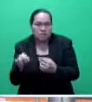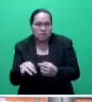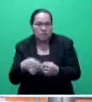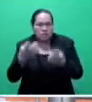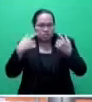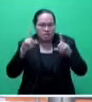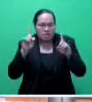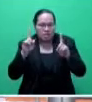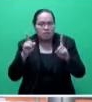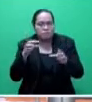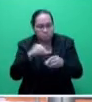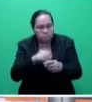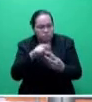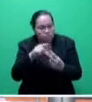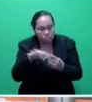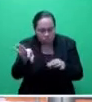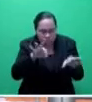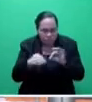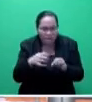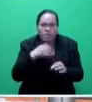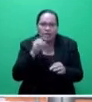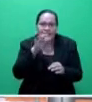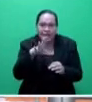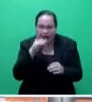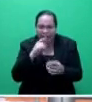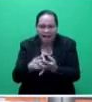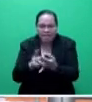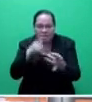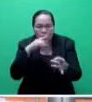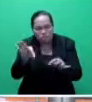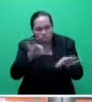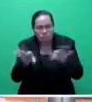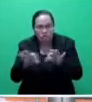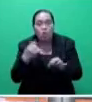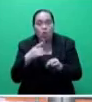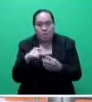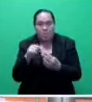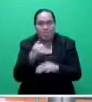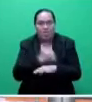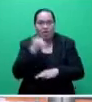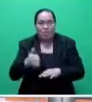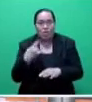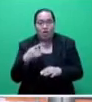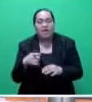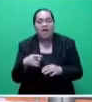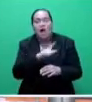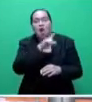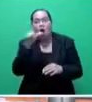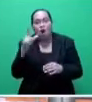of the board, and at least 7 but more than 10 other persons appointed by the appointing authority, which in this case is the Lord